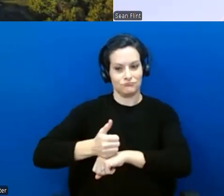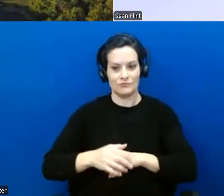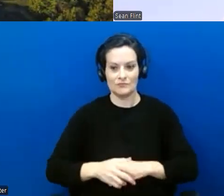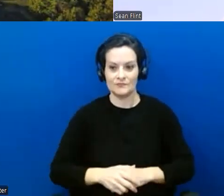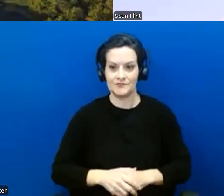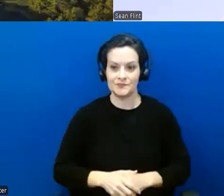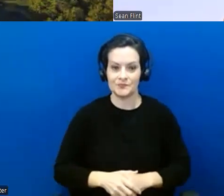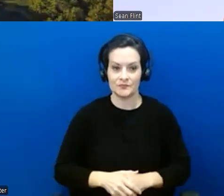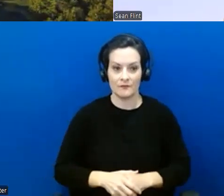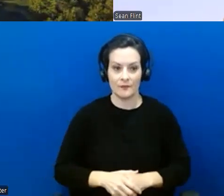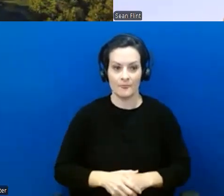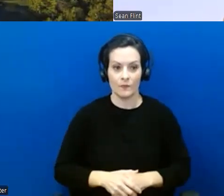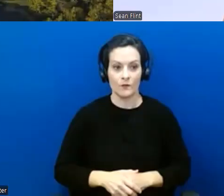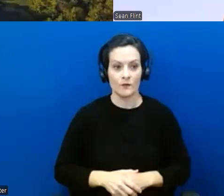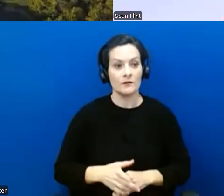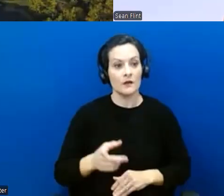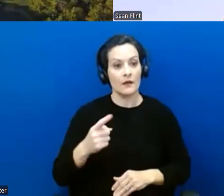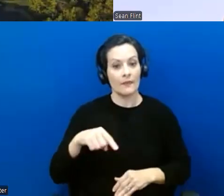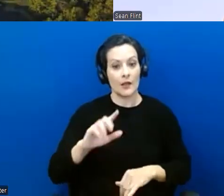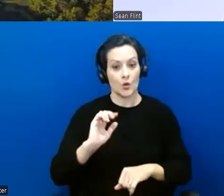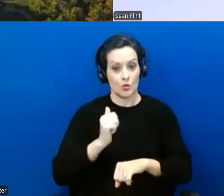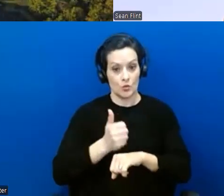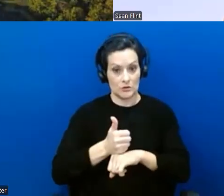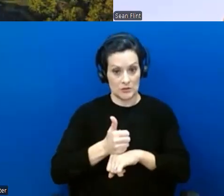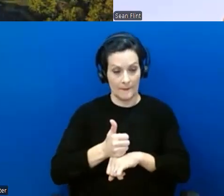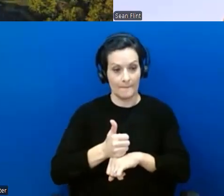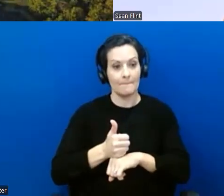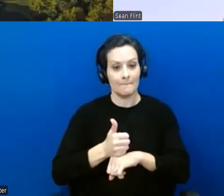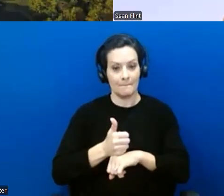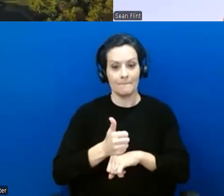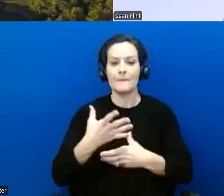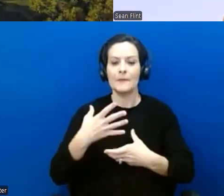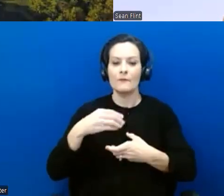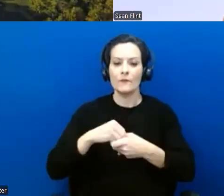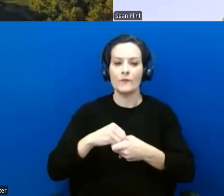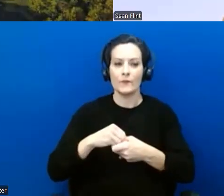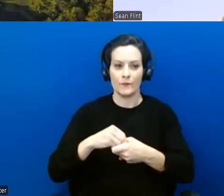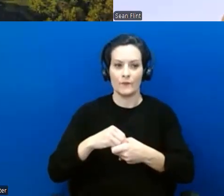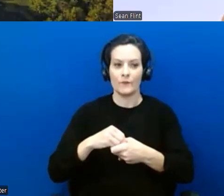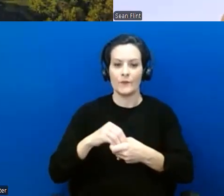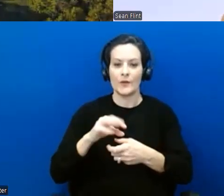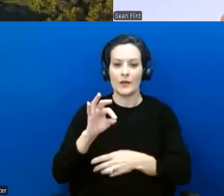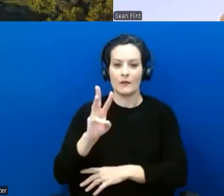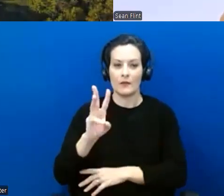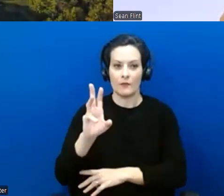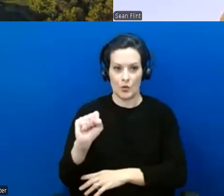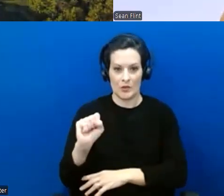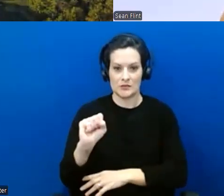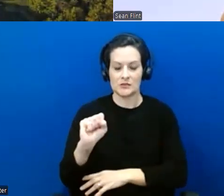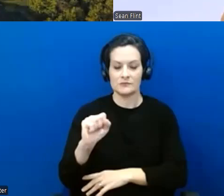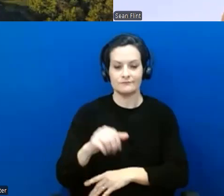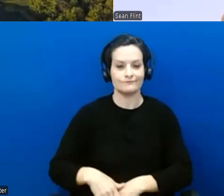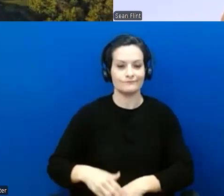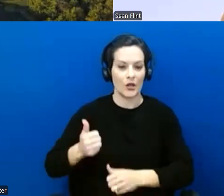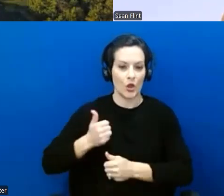who made the visitor use management framework was composed of U.S. Fish and Wildlife, Army